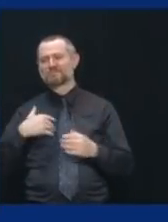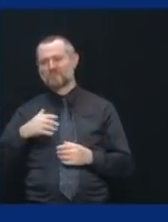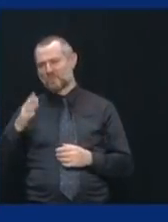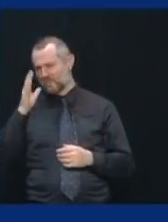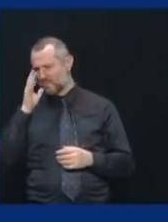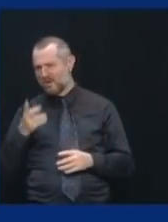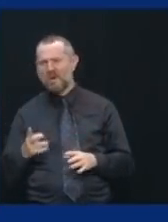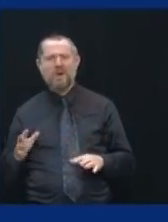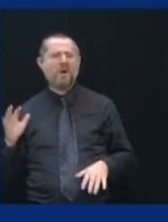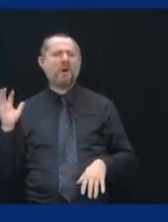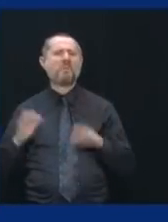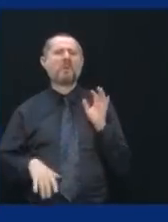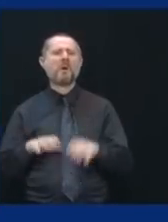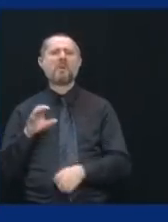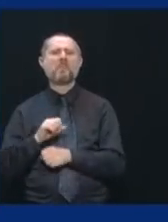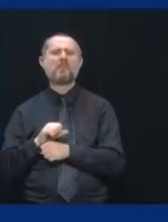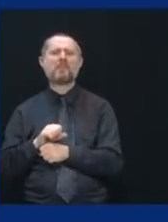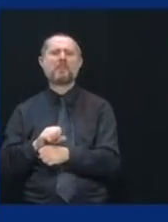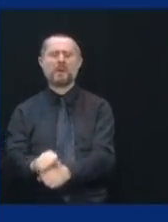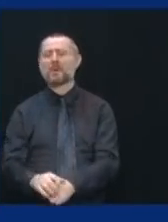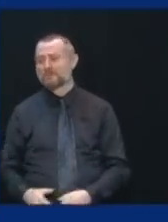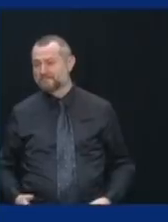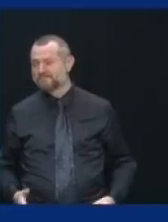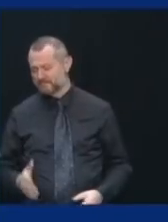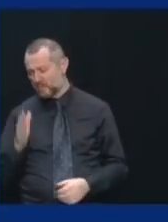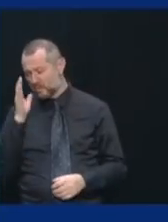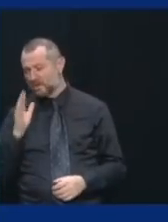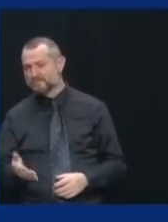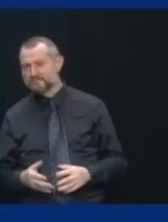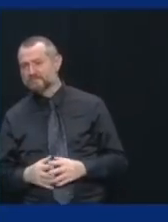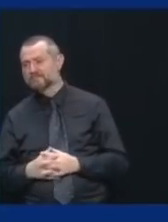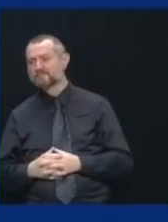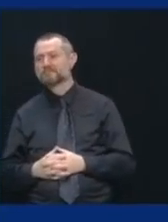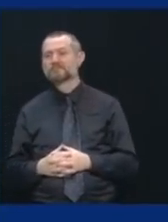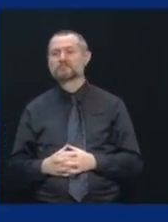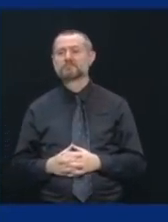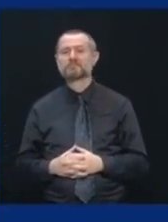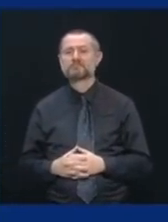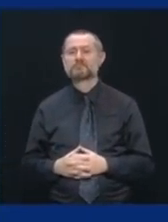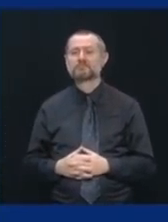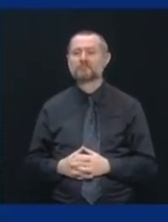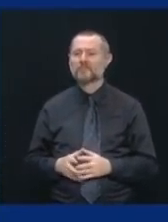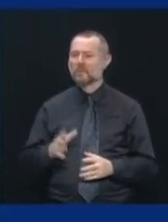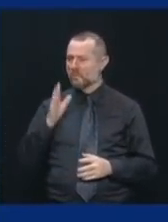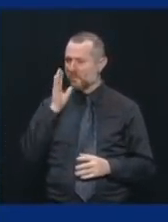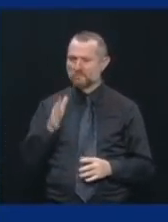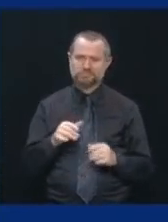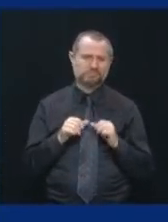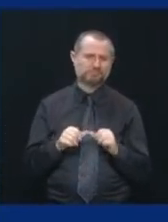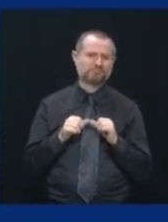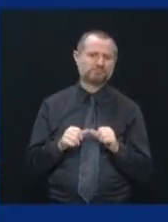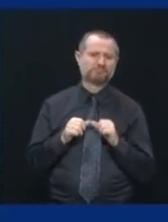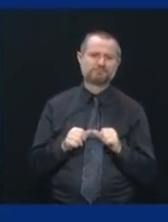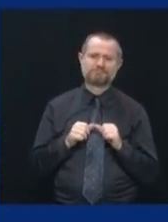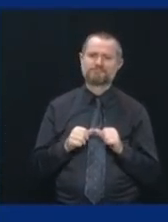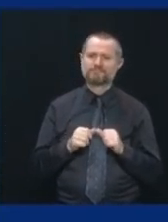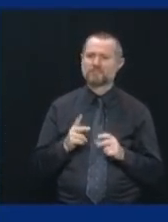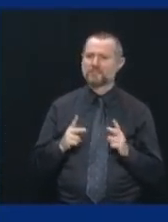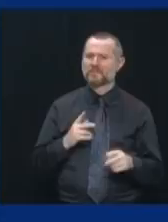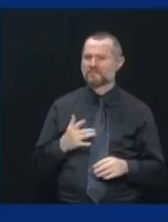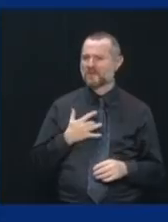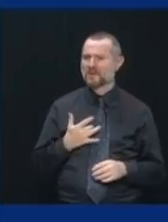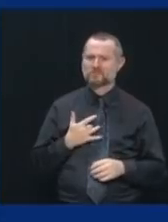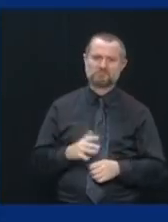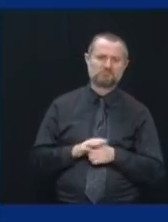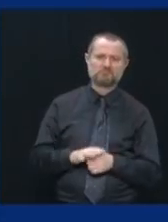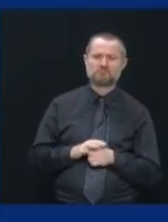to be booked very quickly, and this will be an ongoing tension until